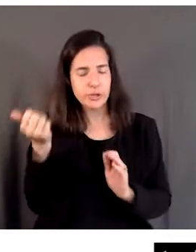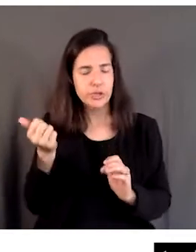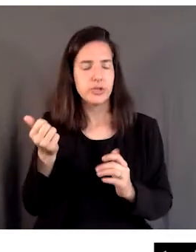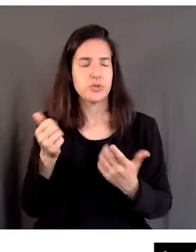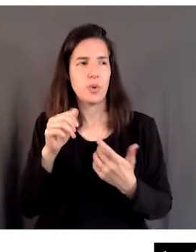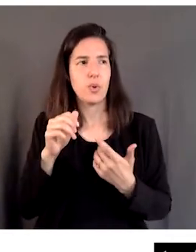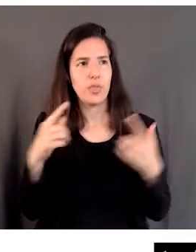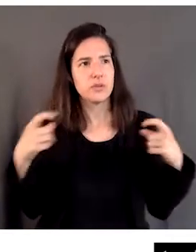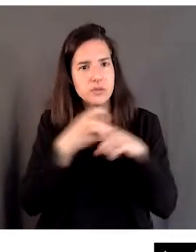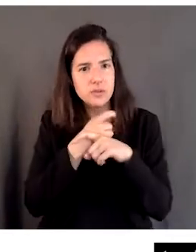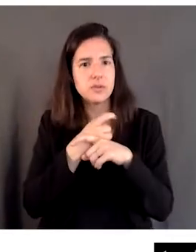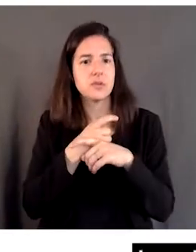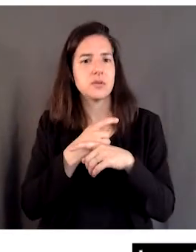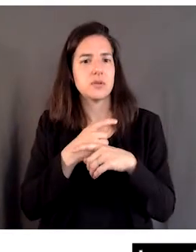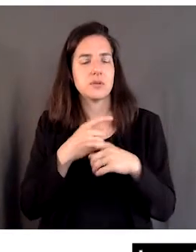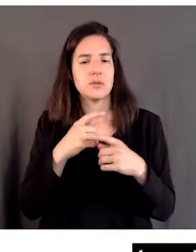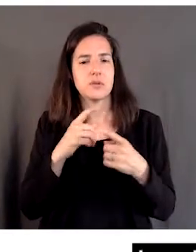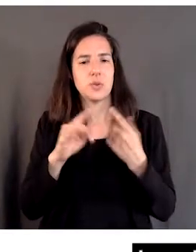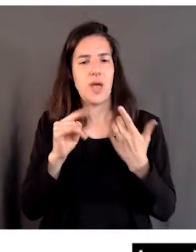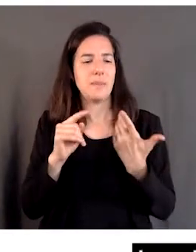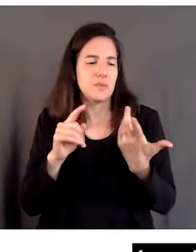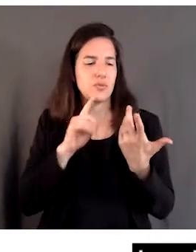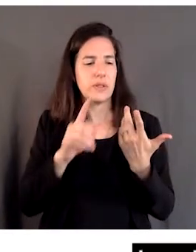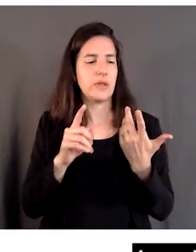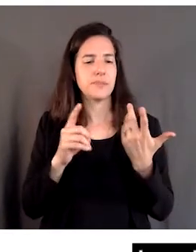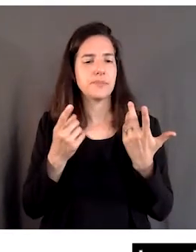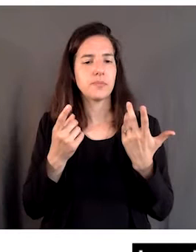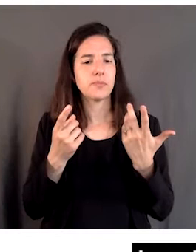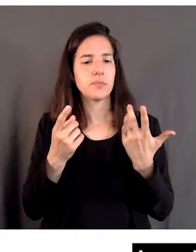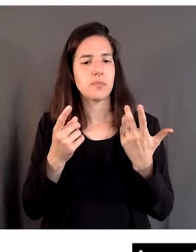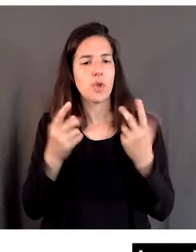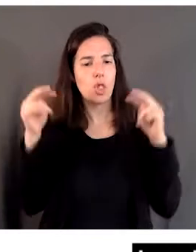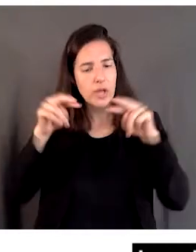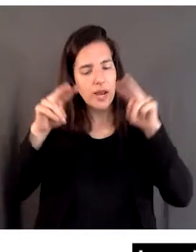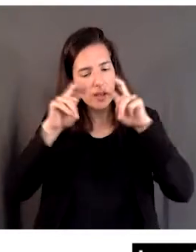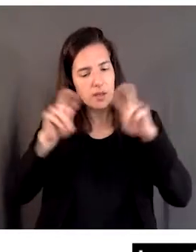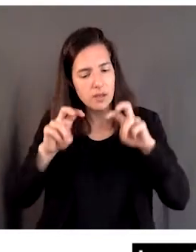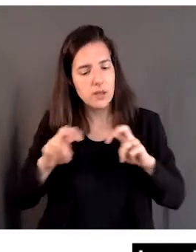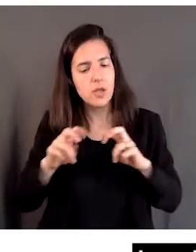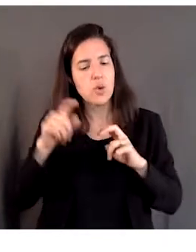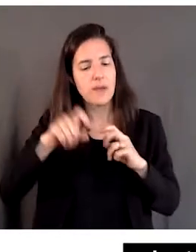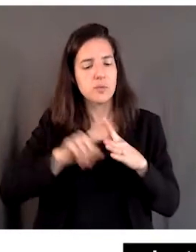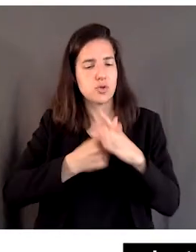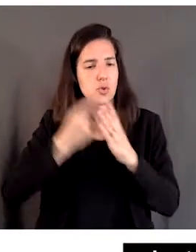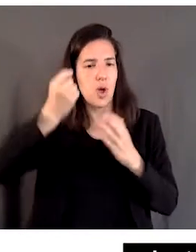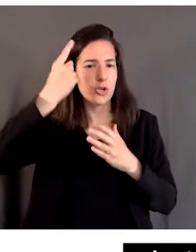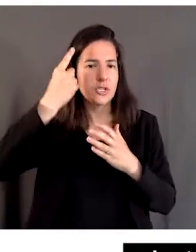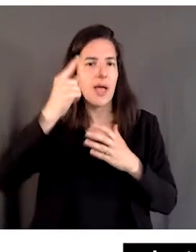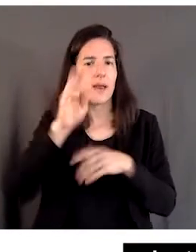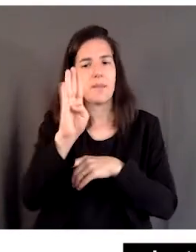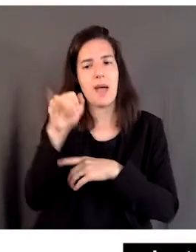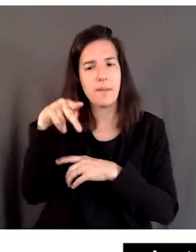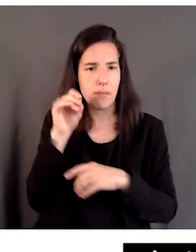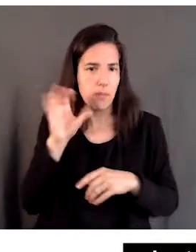I guess looking from a macro level is that you have to begin to understand what the